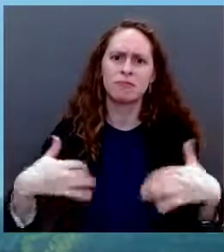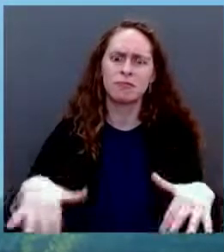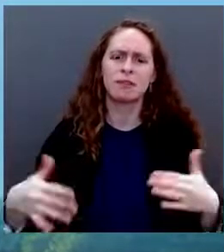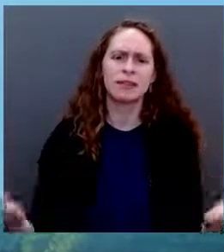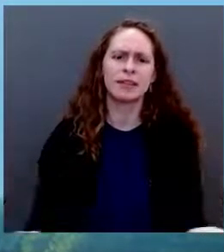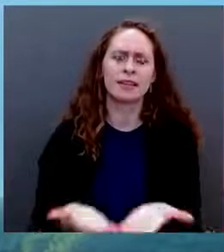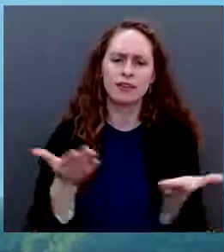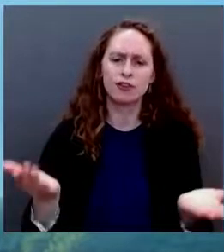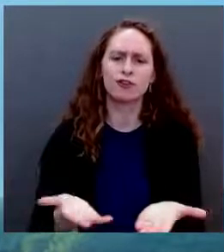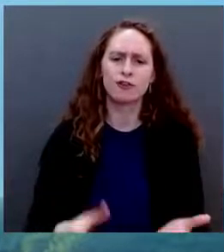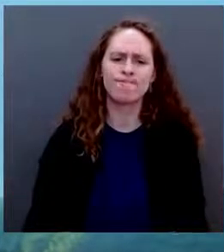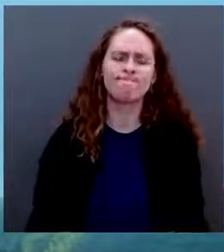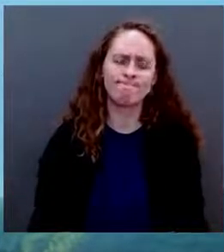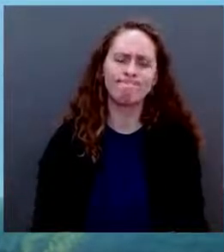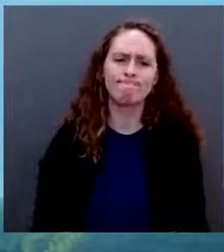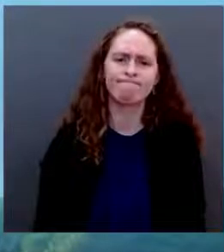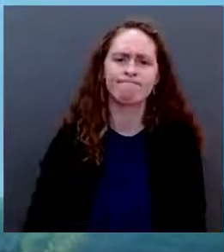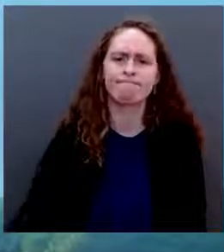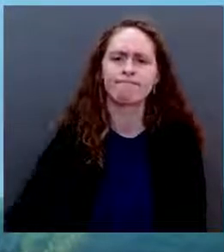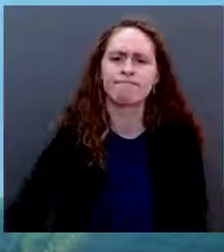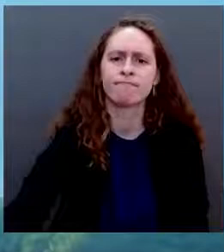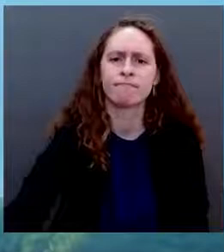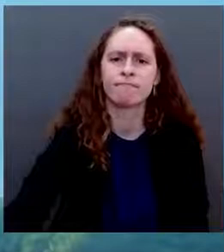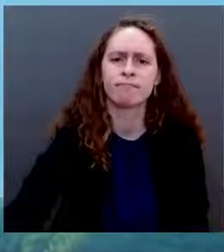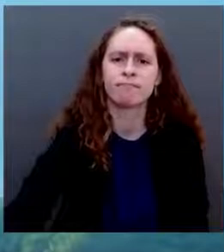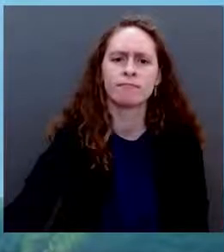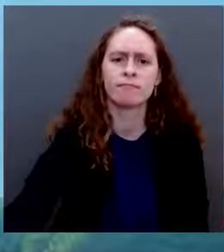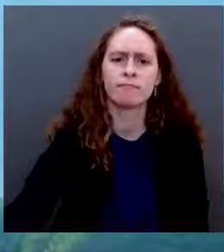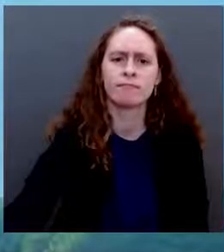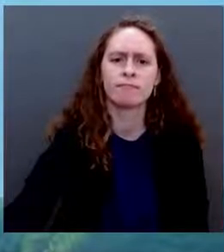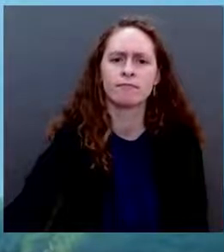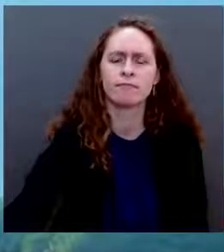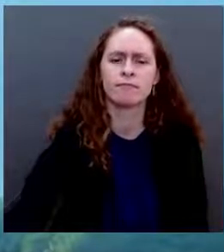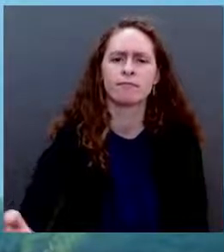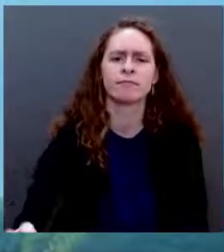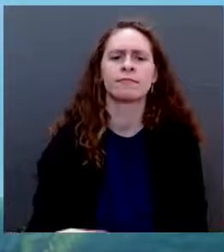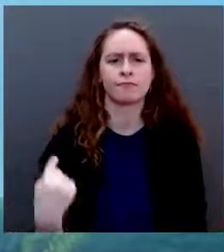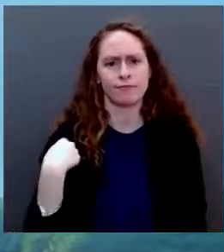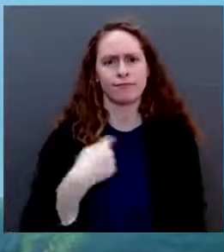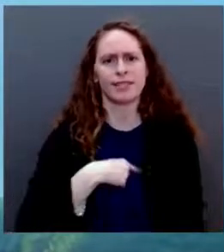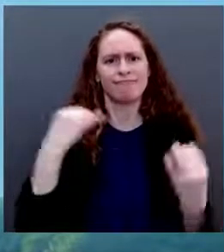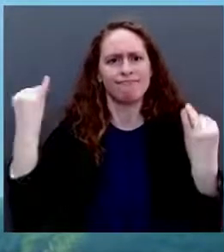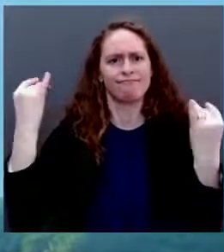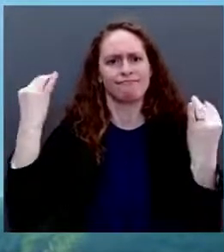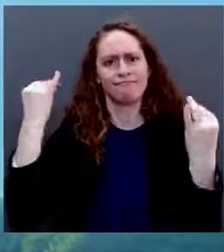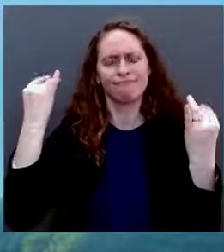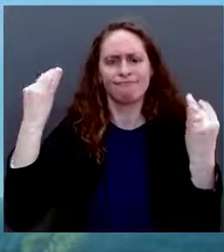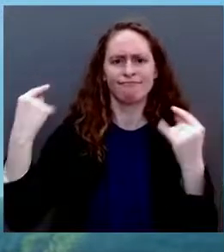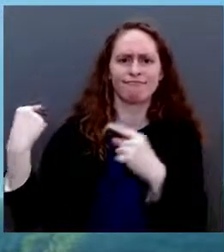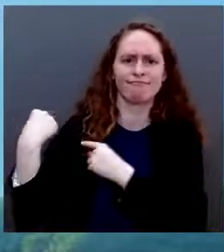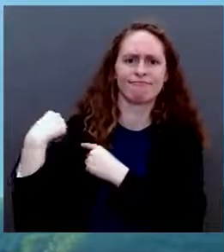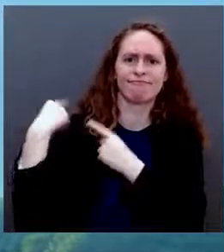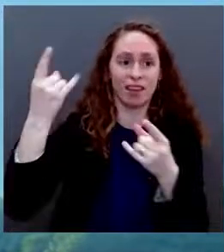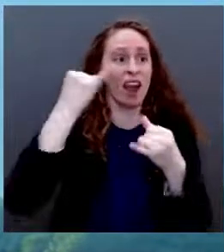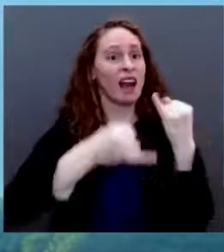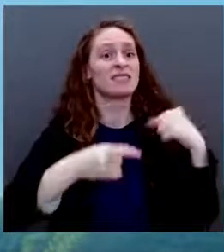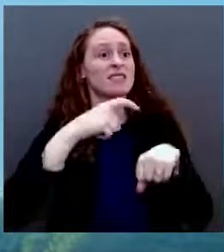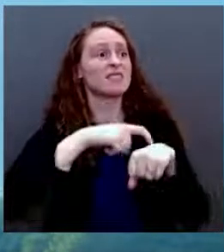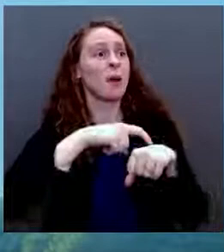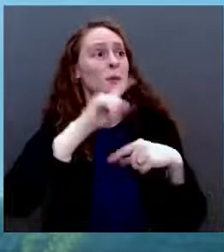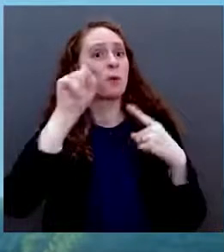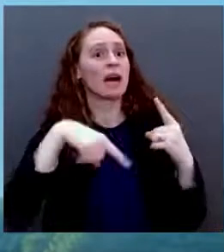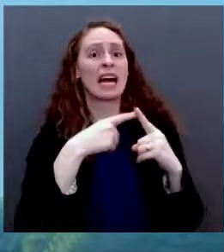country, and not since Teddy Roosevelt had we have a president that's willing to take on this